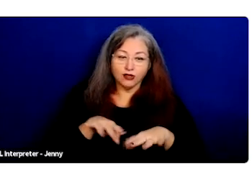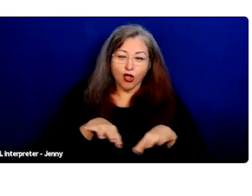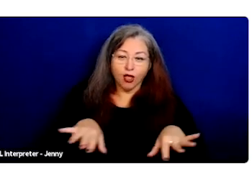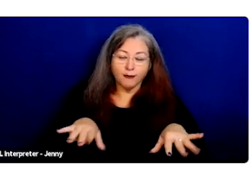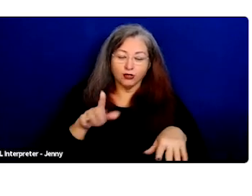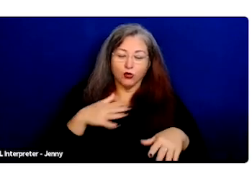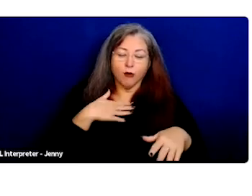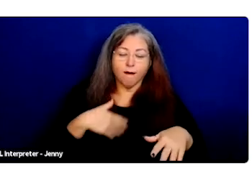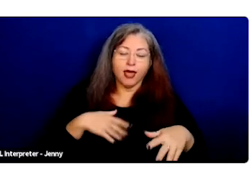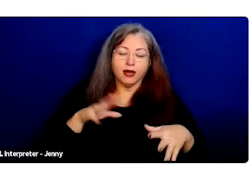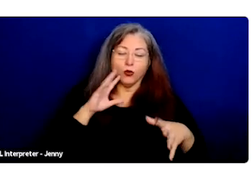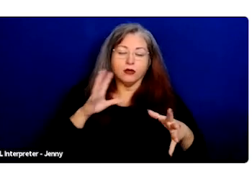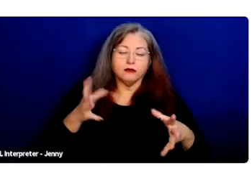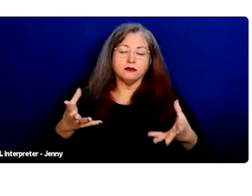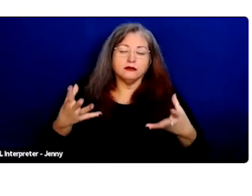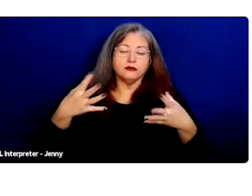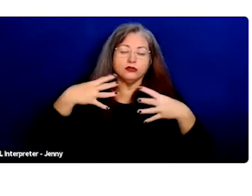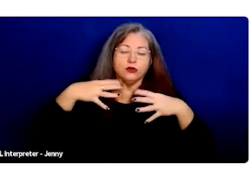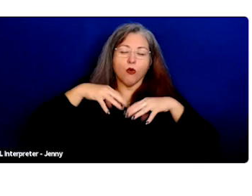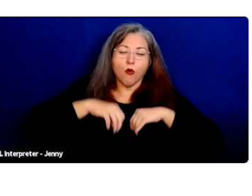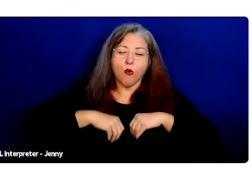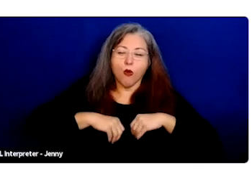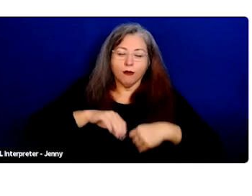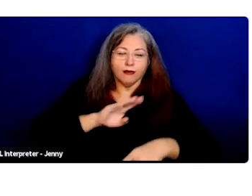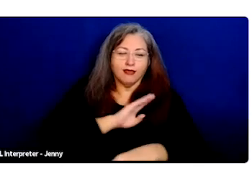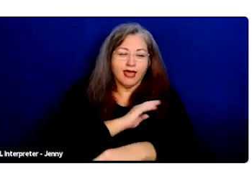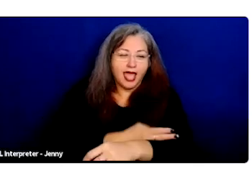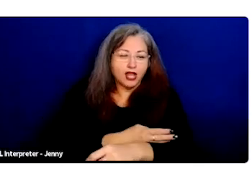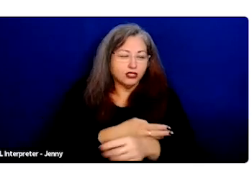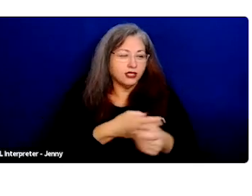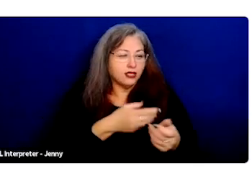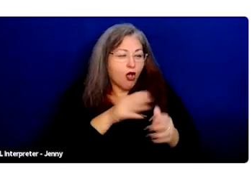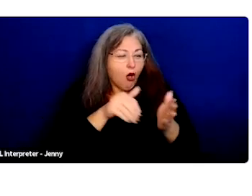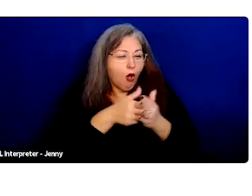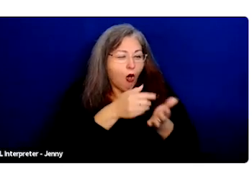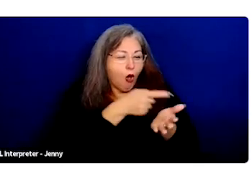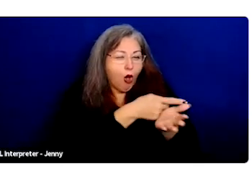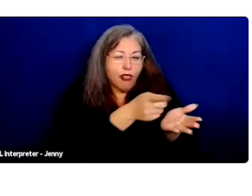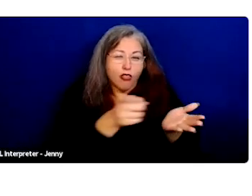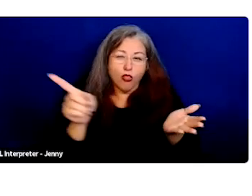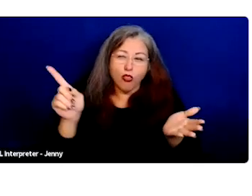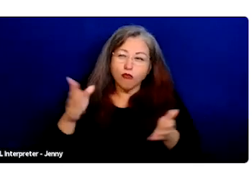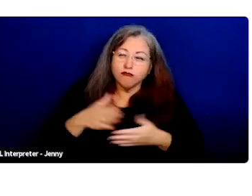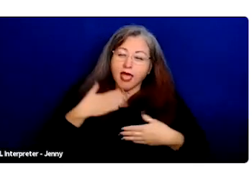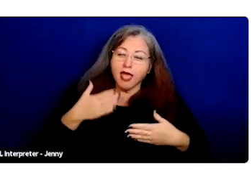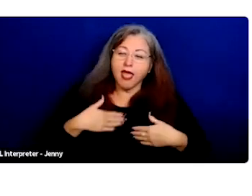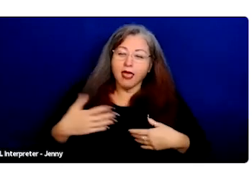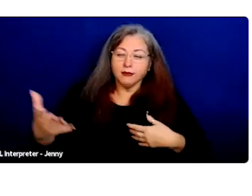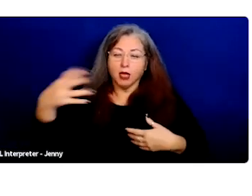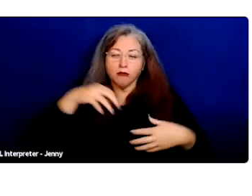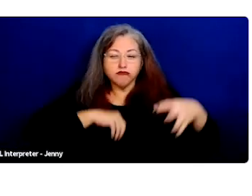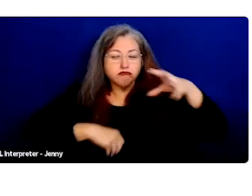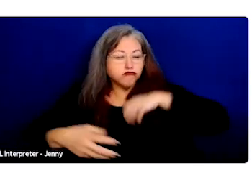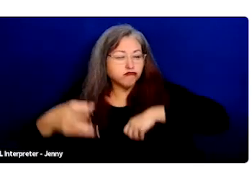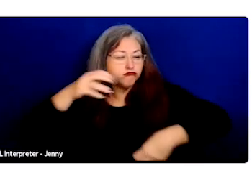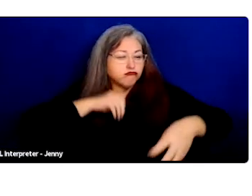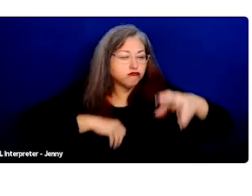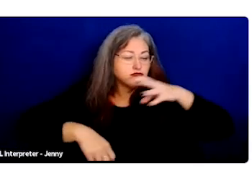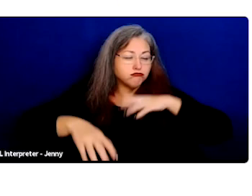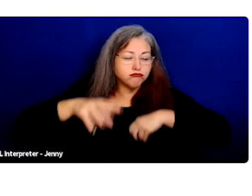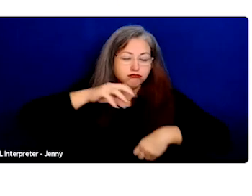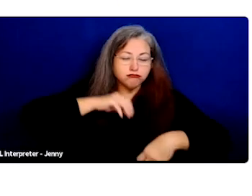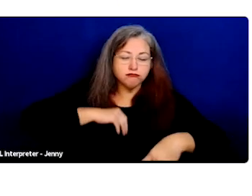energy like a sponge of those artifacts. And as you breathe in deeply,